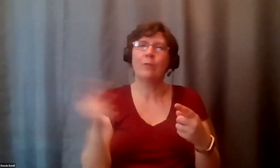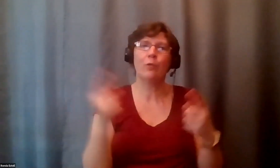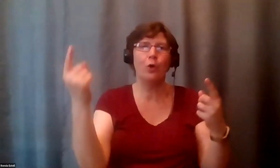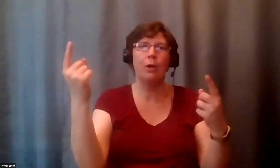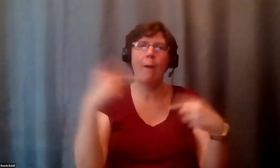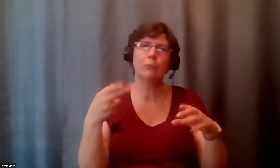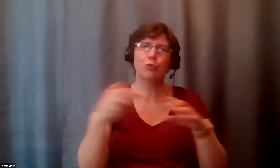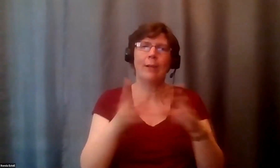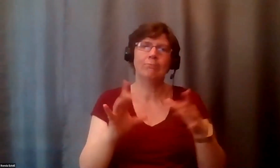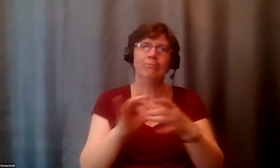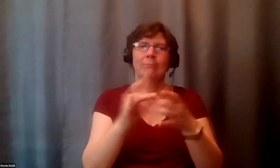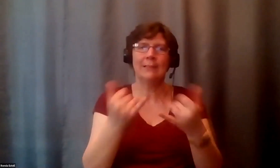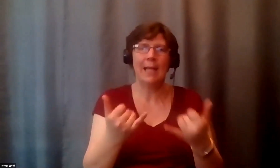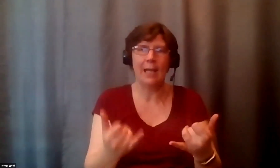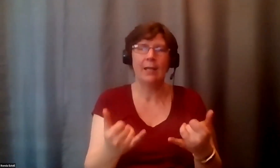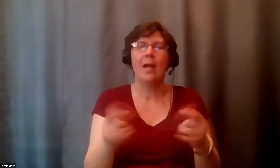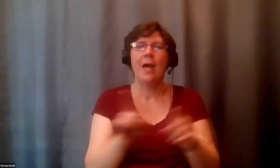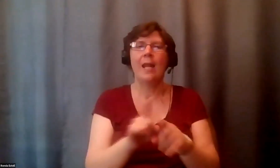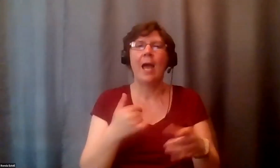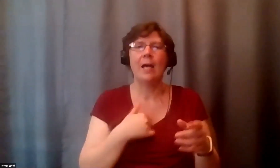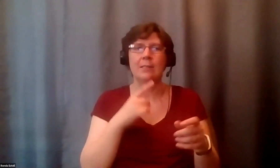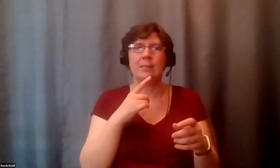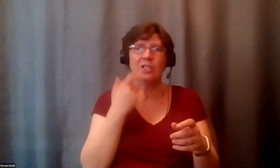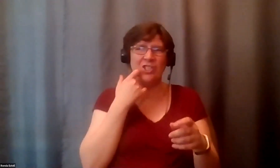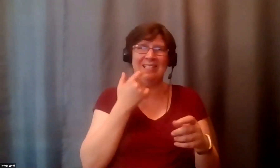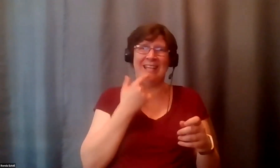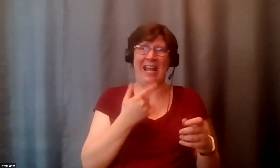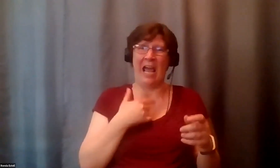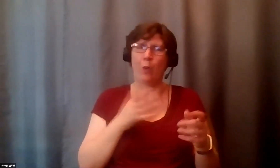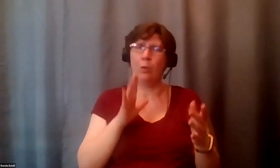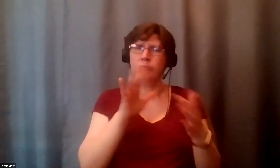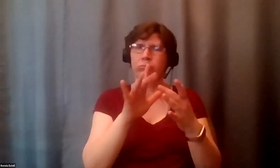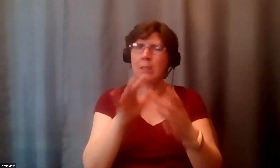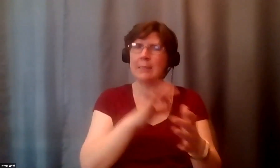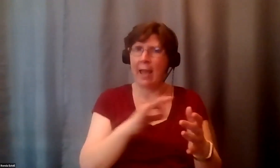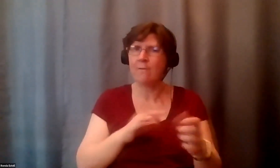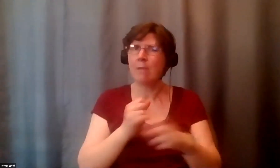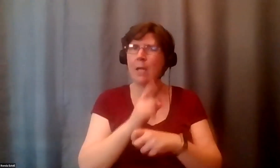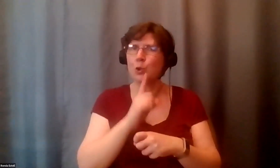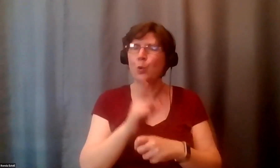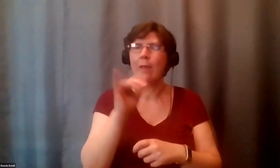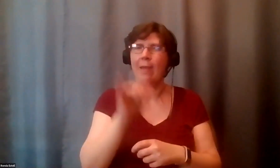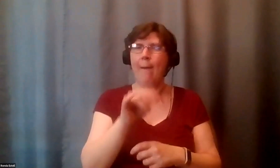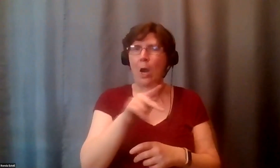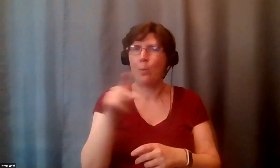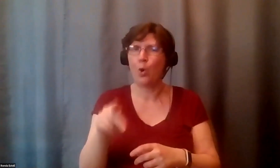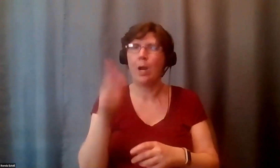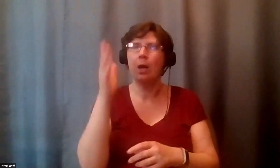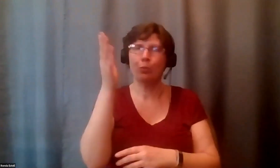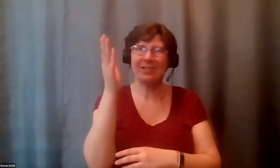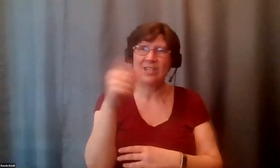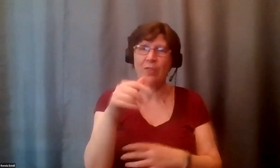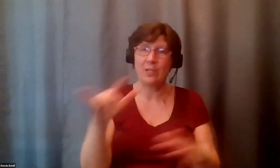today. As mentioned, I will get with our staff and make sure that the PowerPoint presentation and this recording